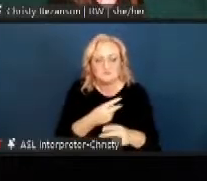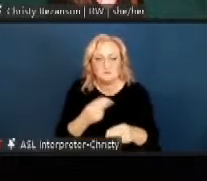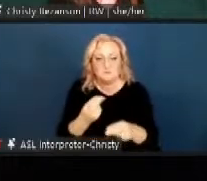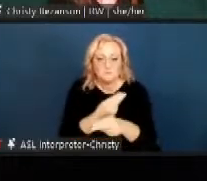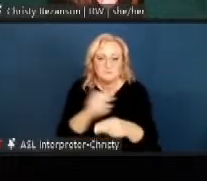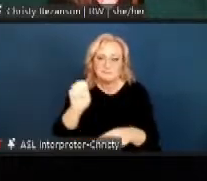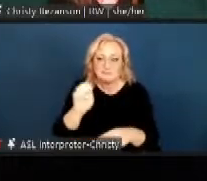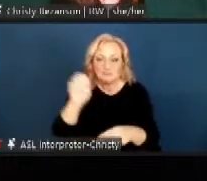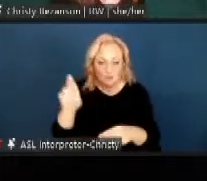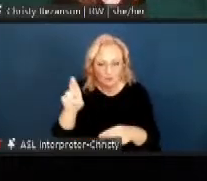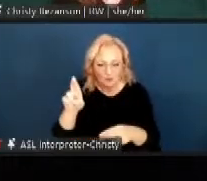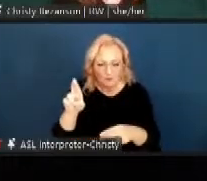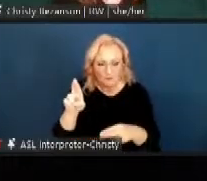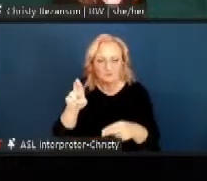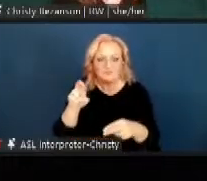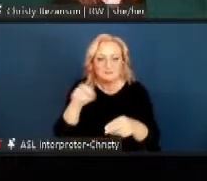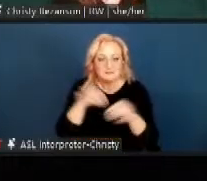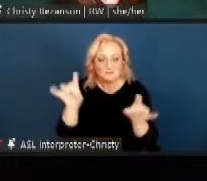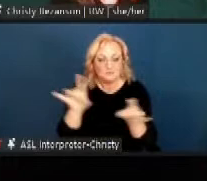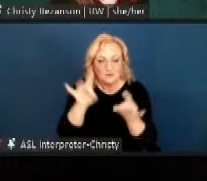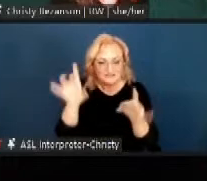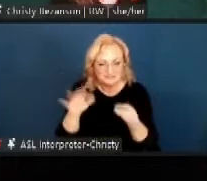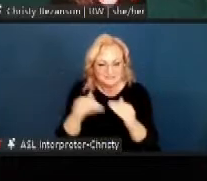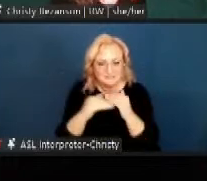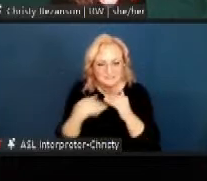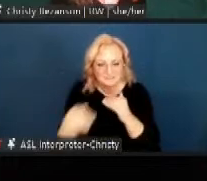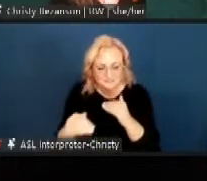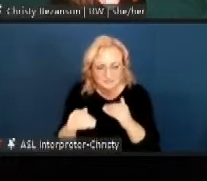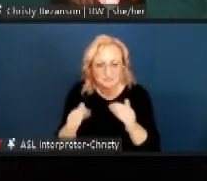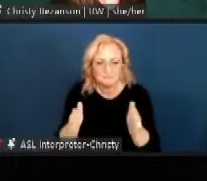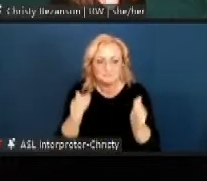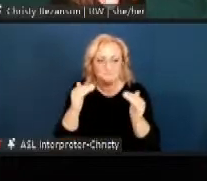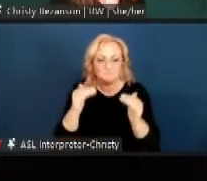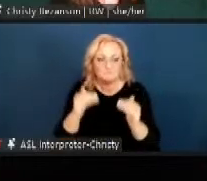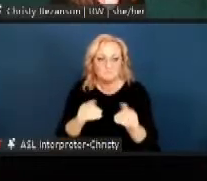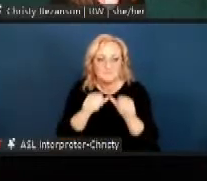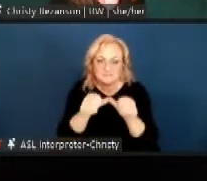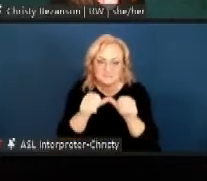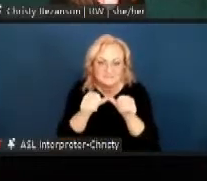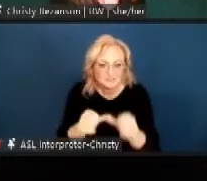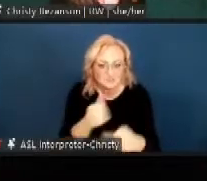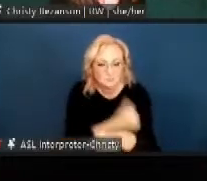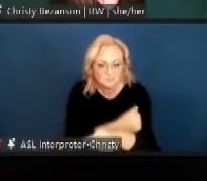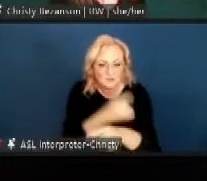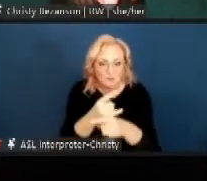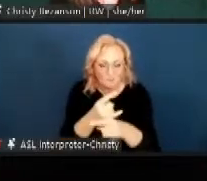and crisis stabilization units, revolving door syndrome, and continued substance use.